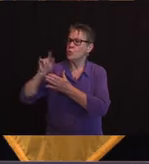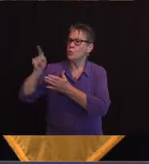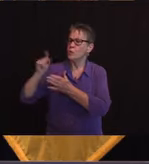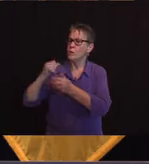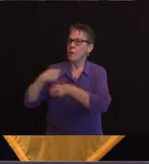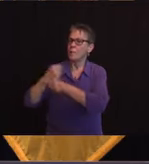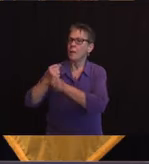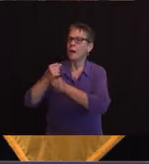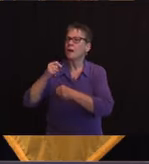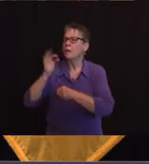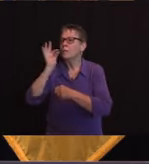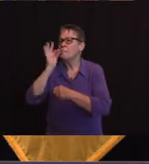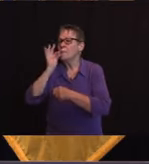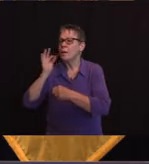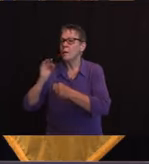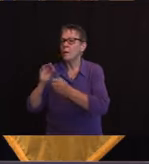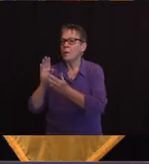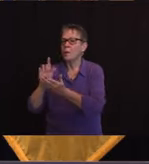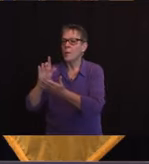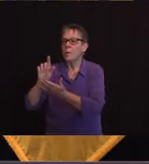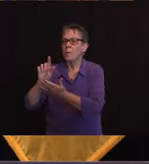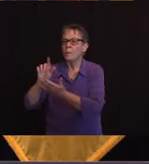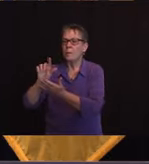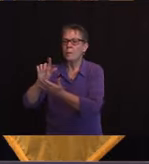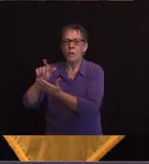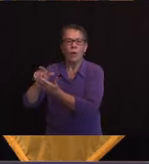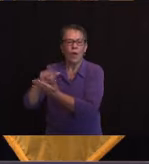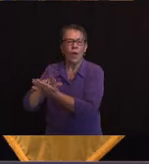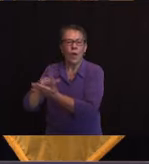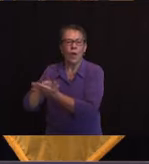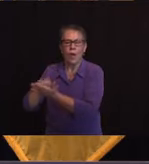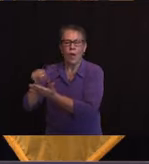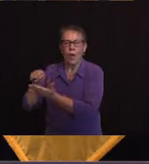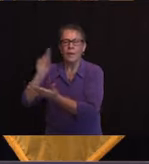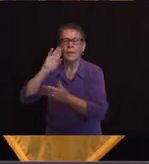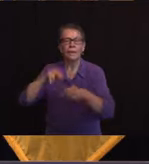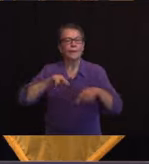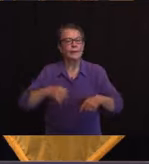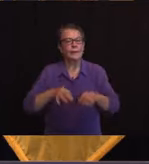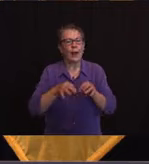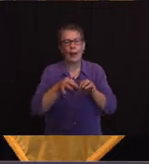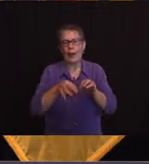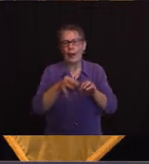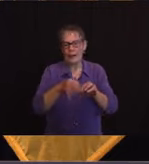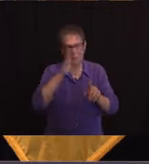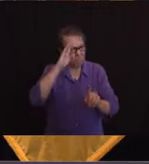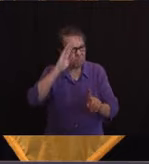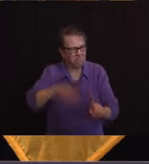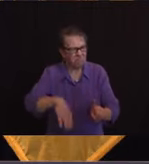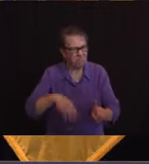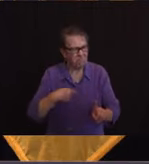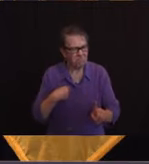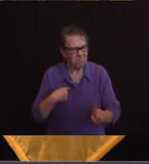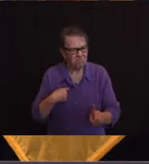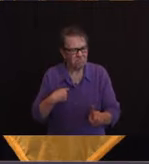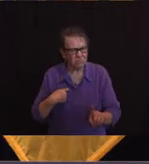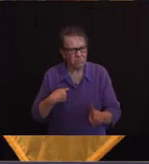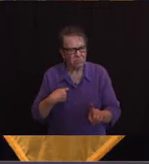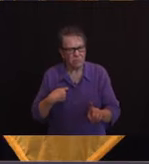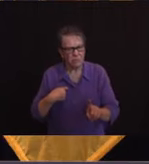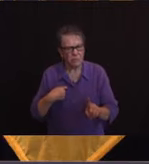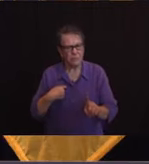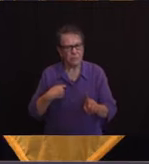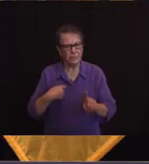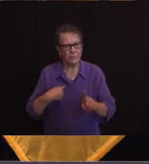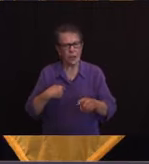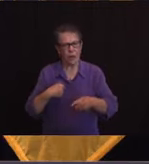I'm glad we were able to get the notification bill and signed at the end of the week. You know,